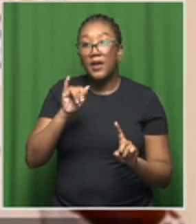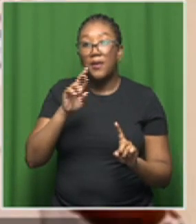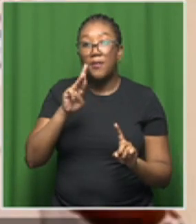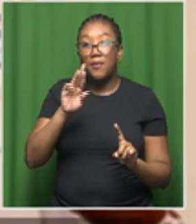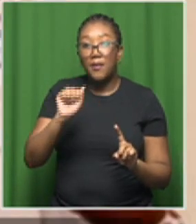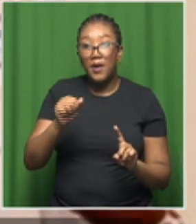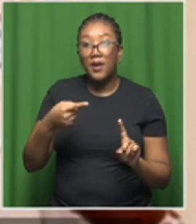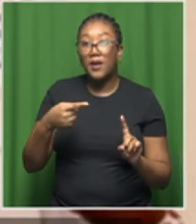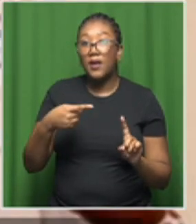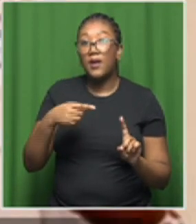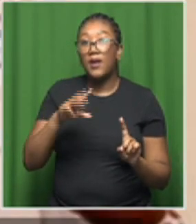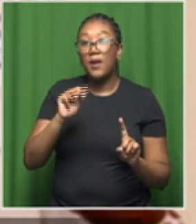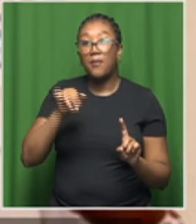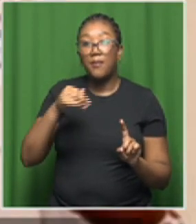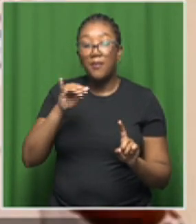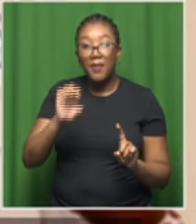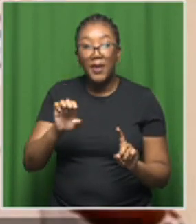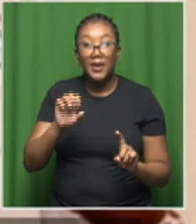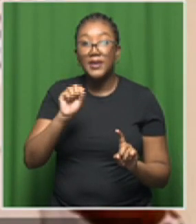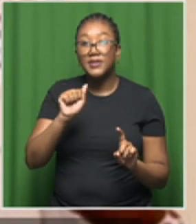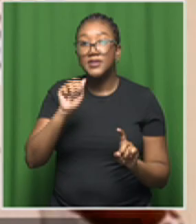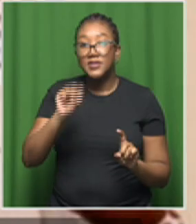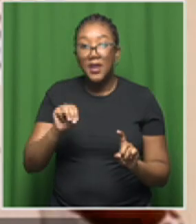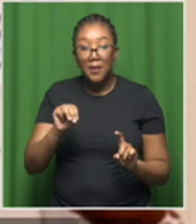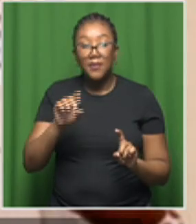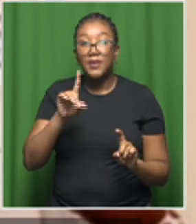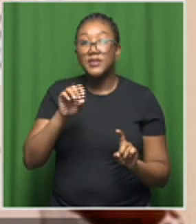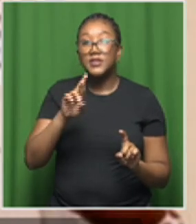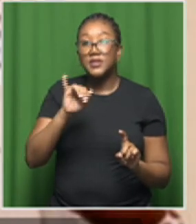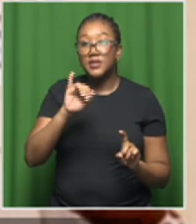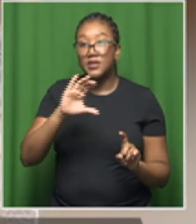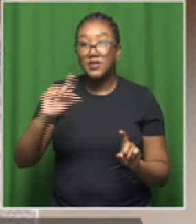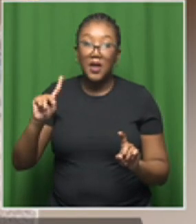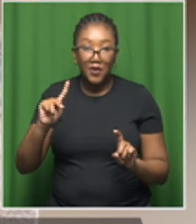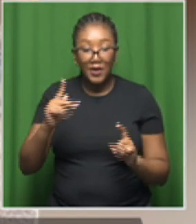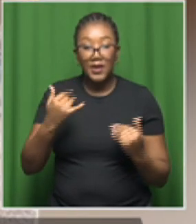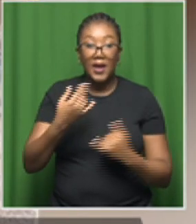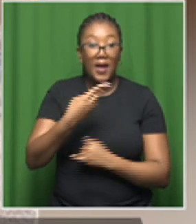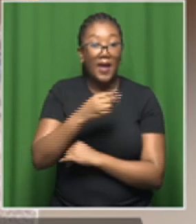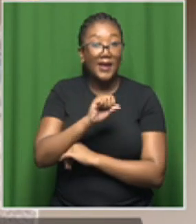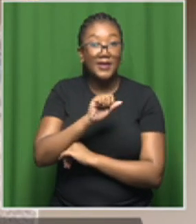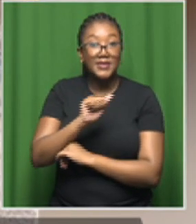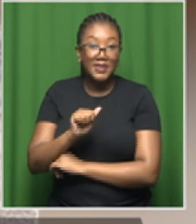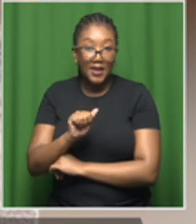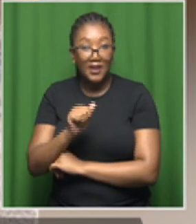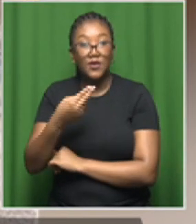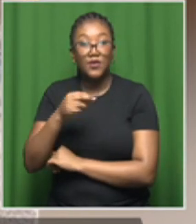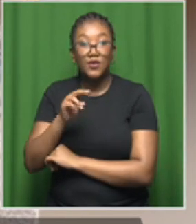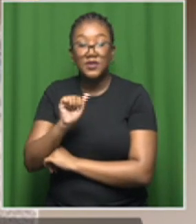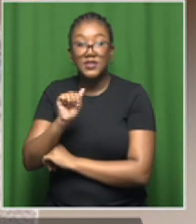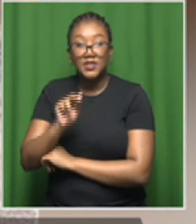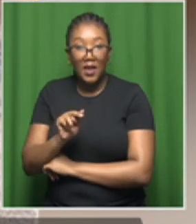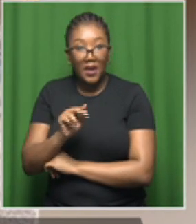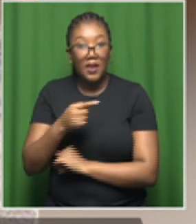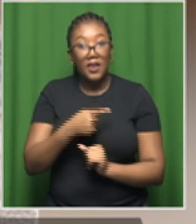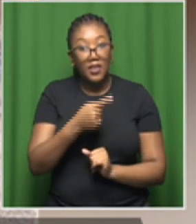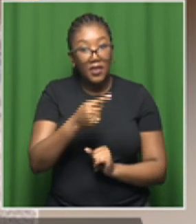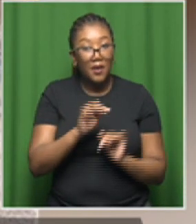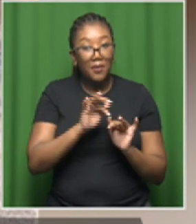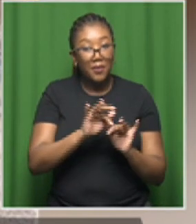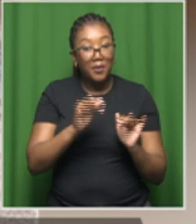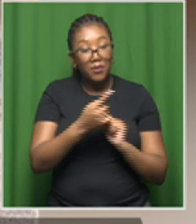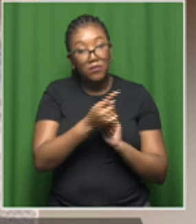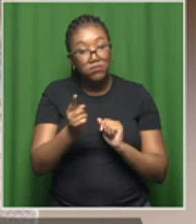Laubser, Nhlengethwa, Derrick Nxumalo and the collaborative duo Hasan and Hussain Essop, act as a representation of the continent's